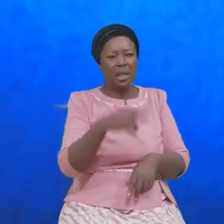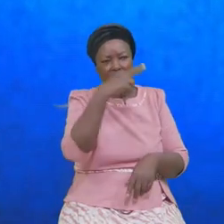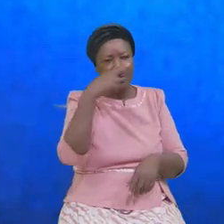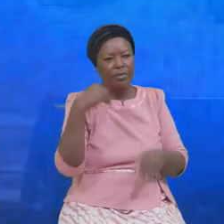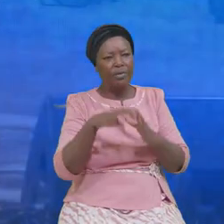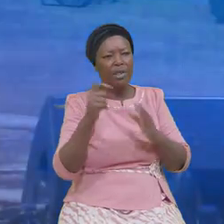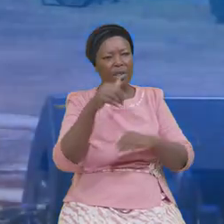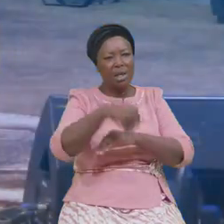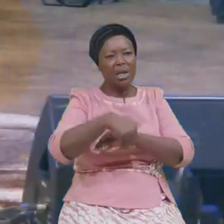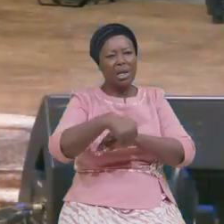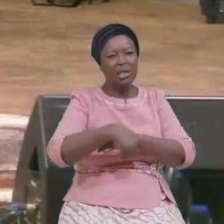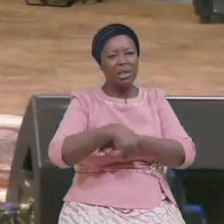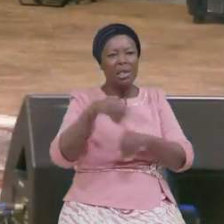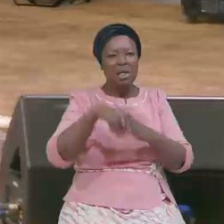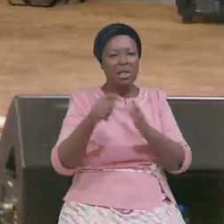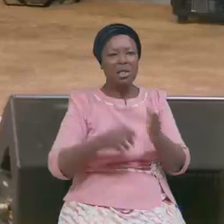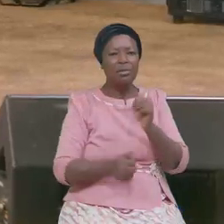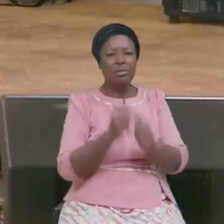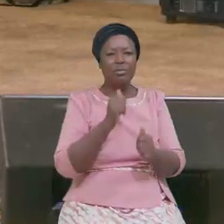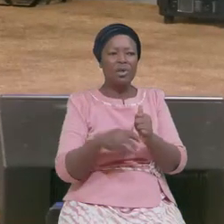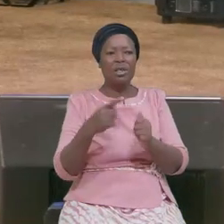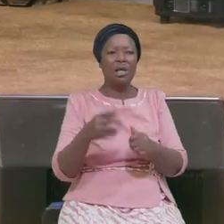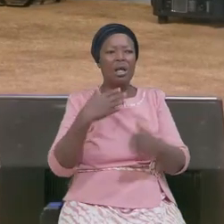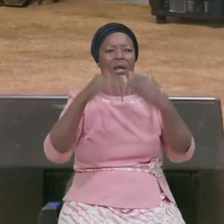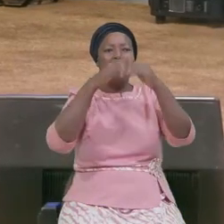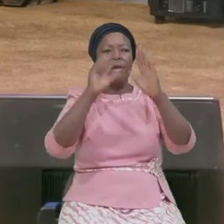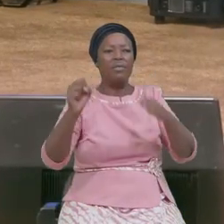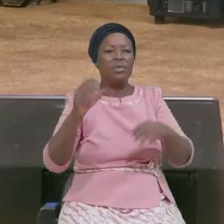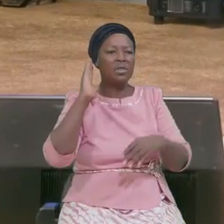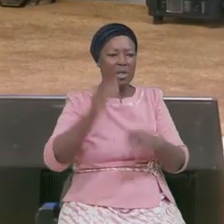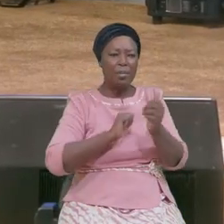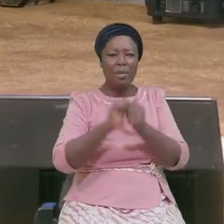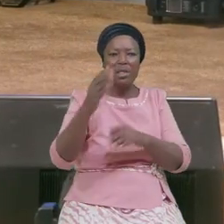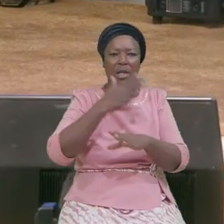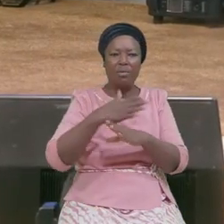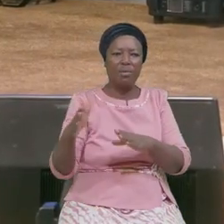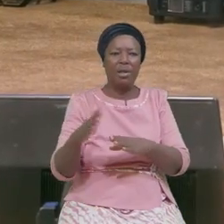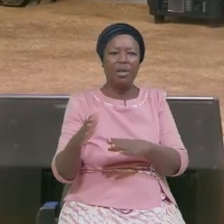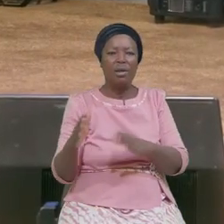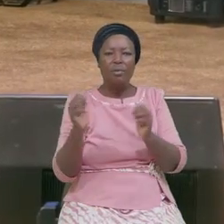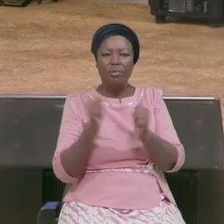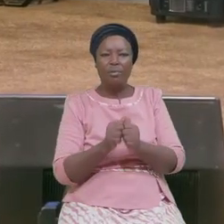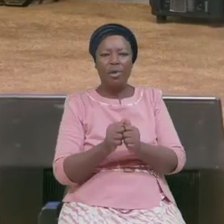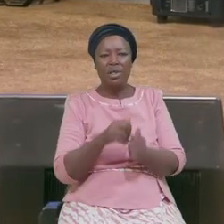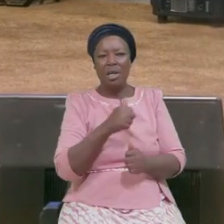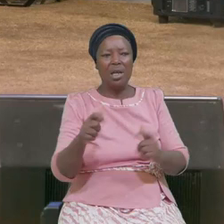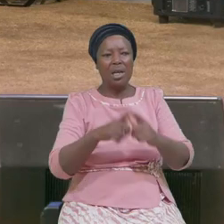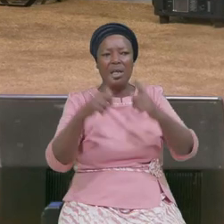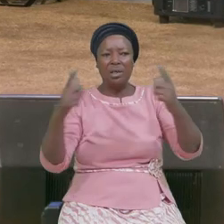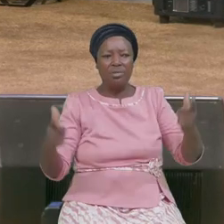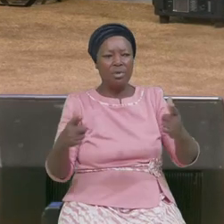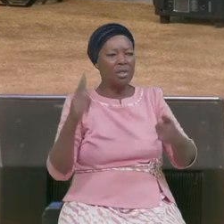the night, in the which the heavens shall pass away with a